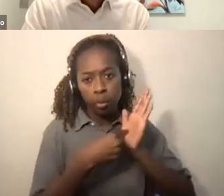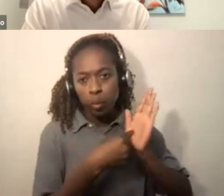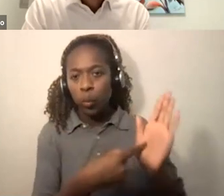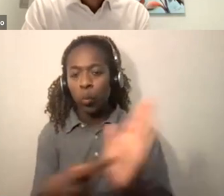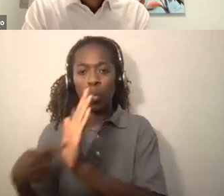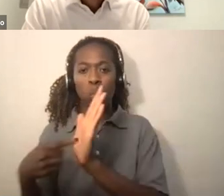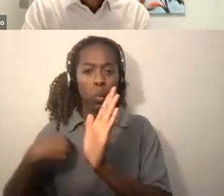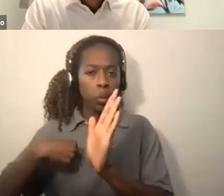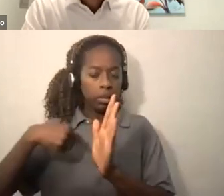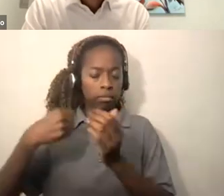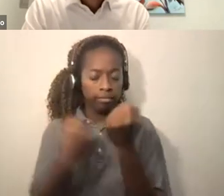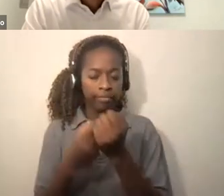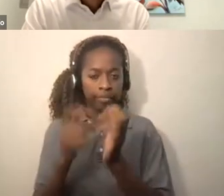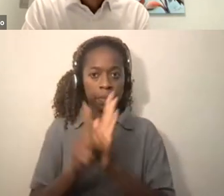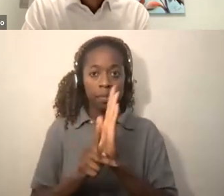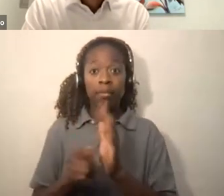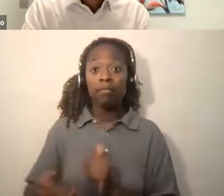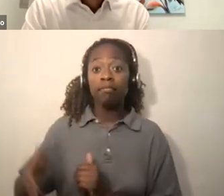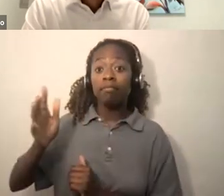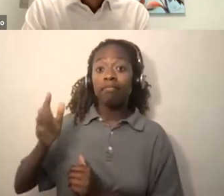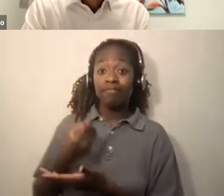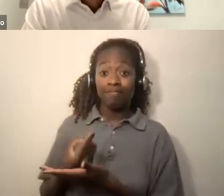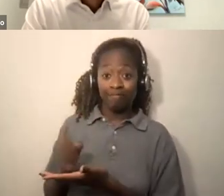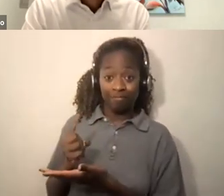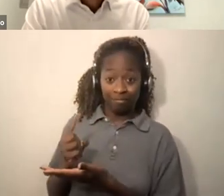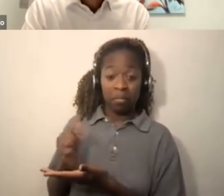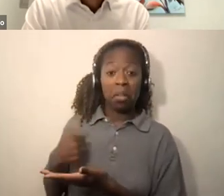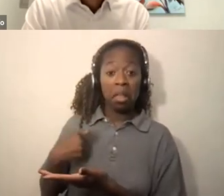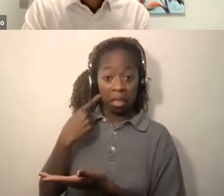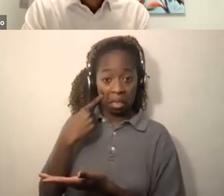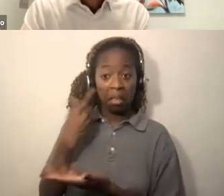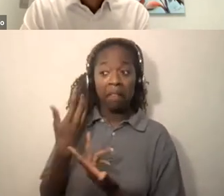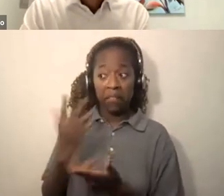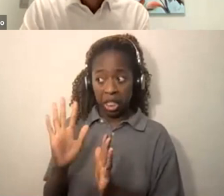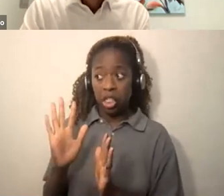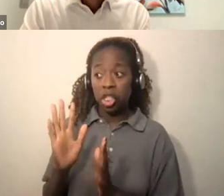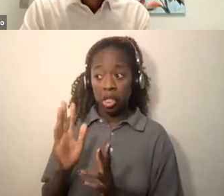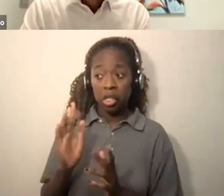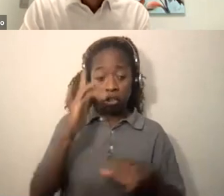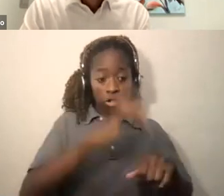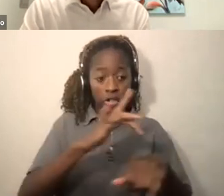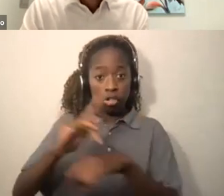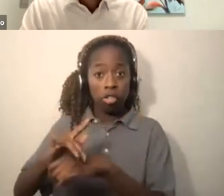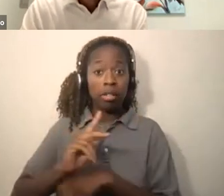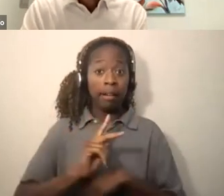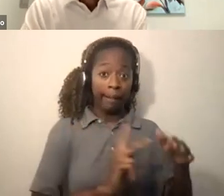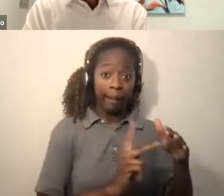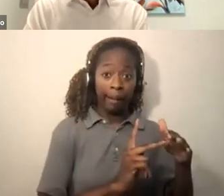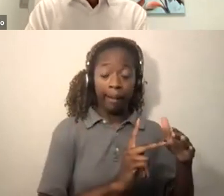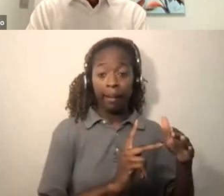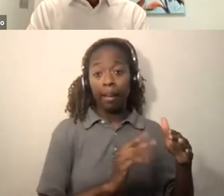will also say that you know in the past week i think i've been in every grade between k1 and and